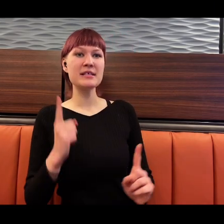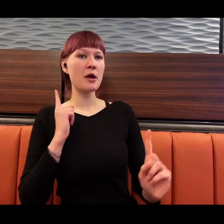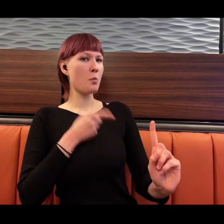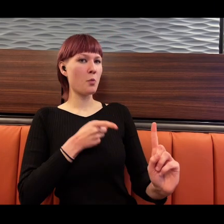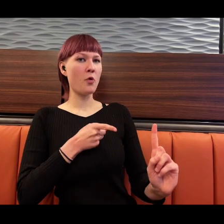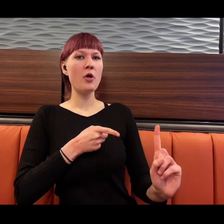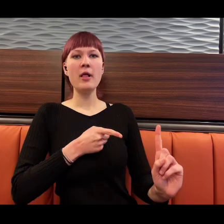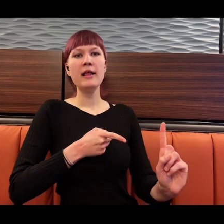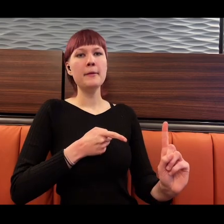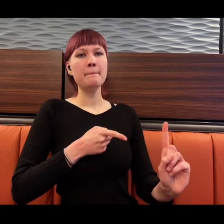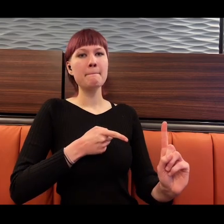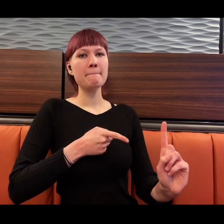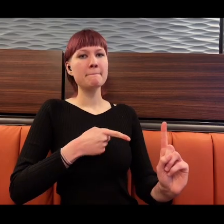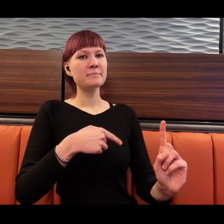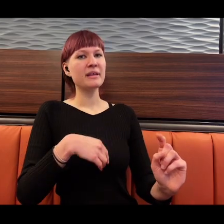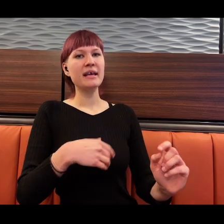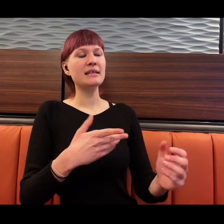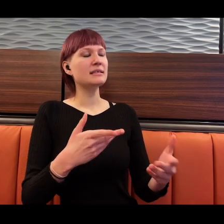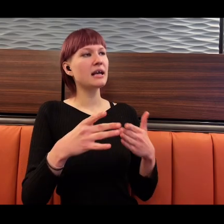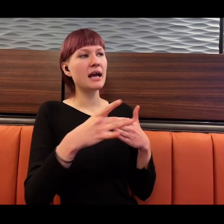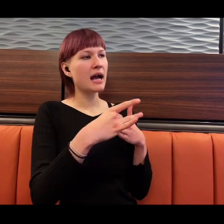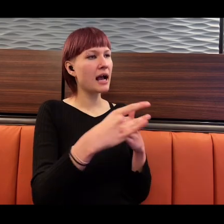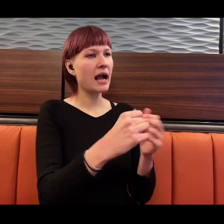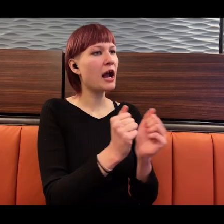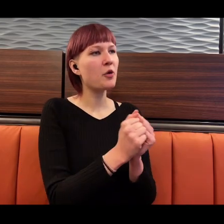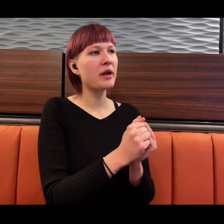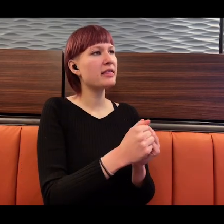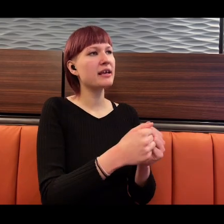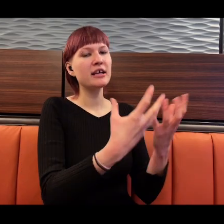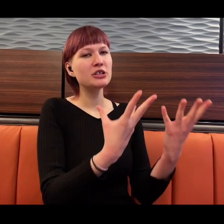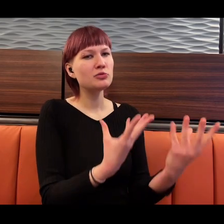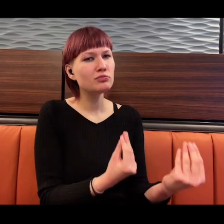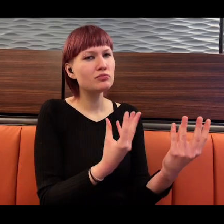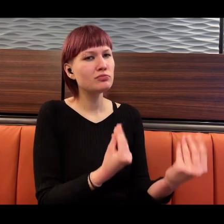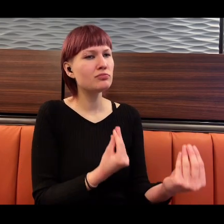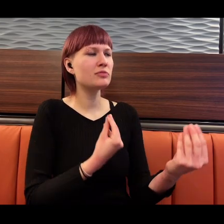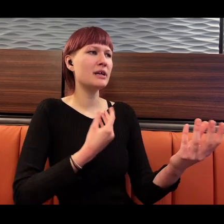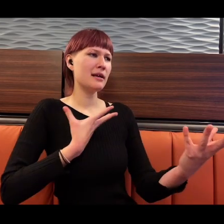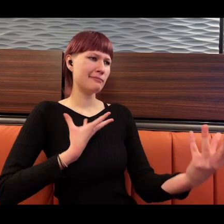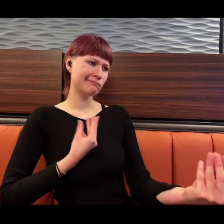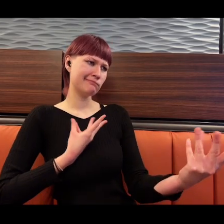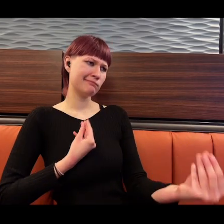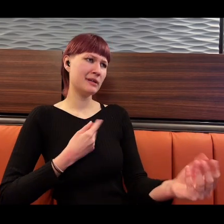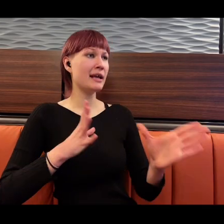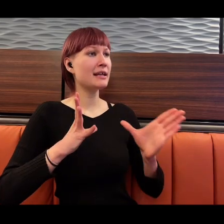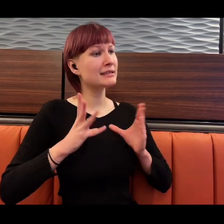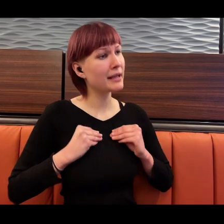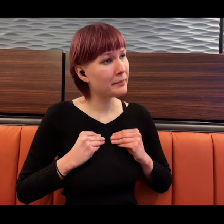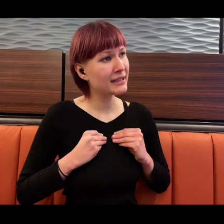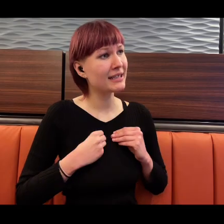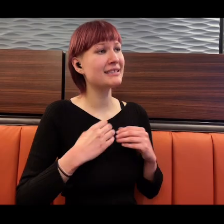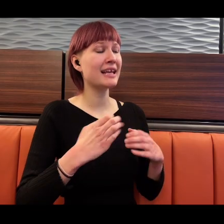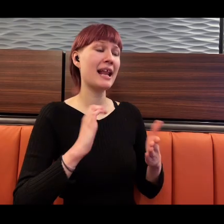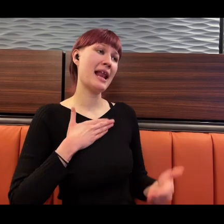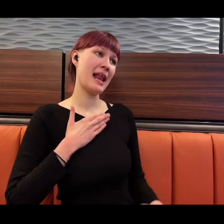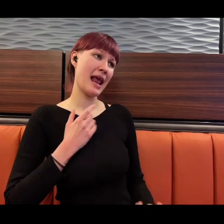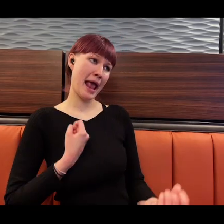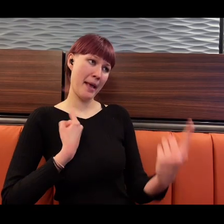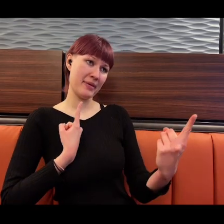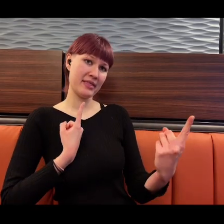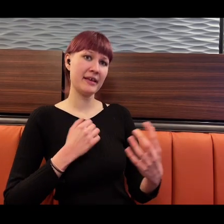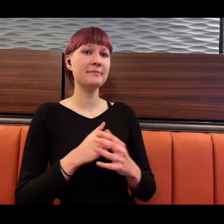the client for who they are. And that acceptance needs to be genuine and based on empathy.